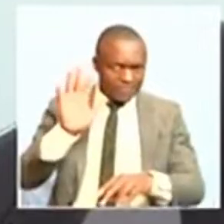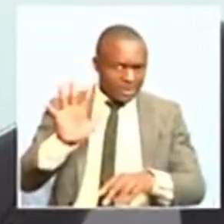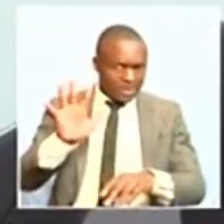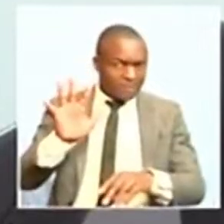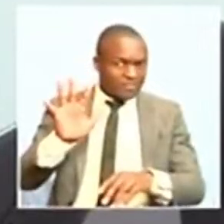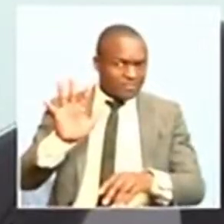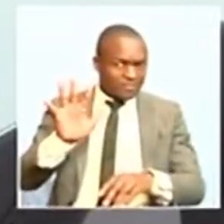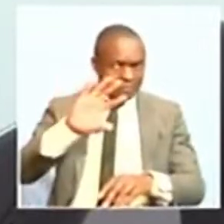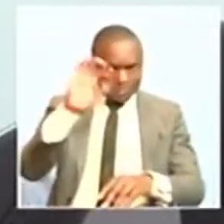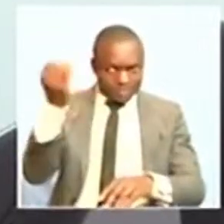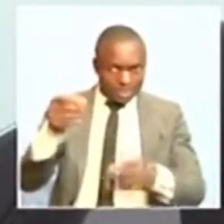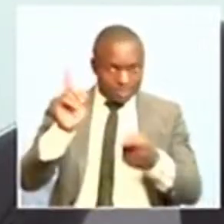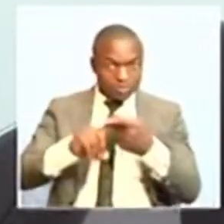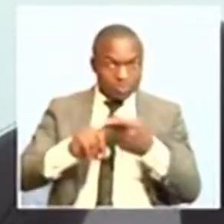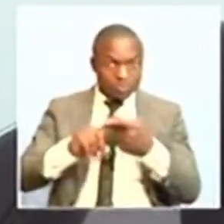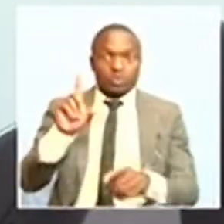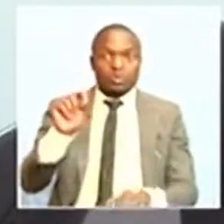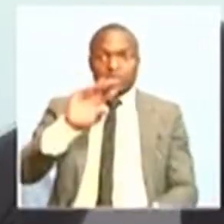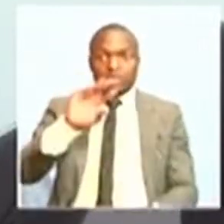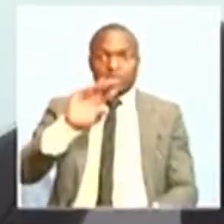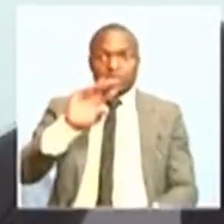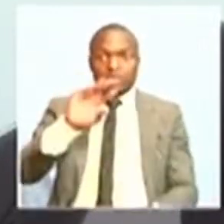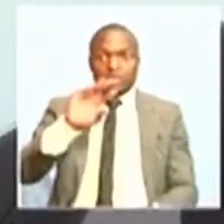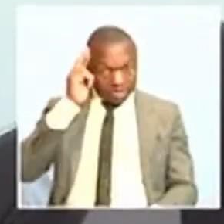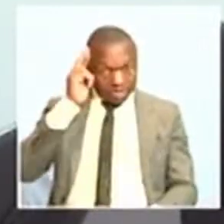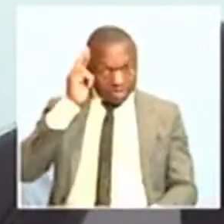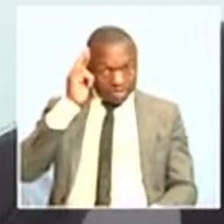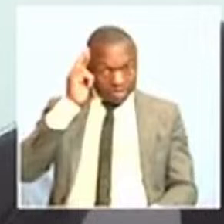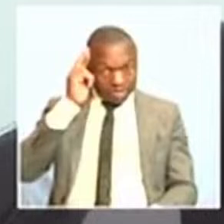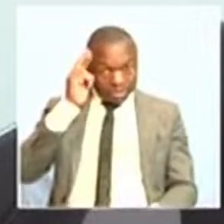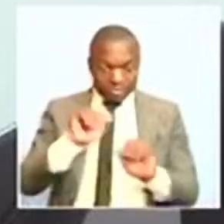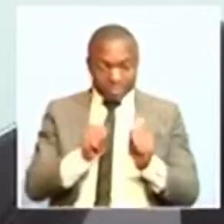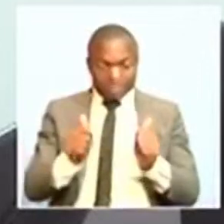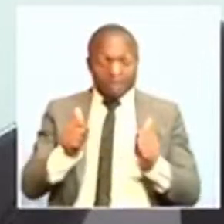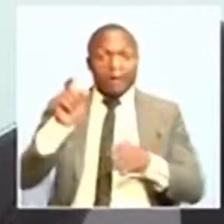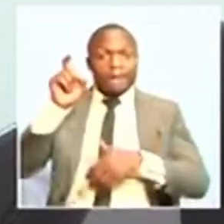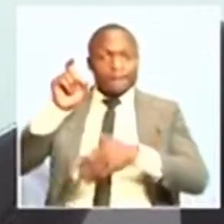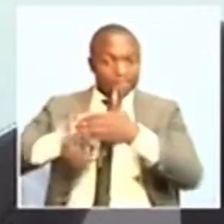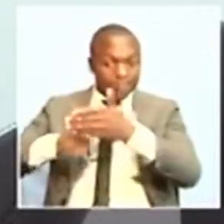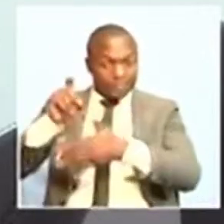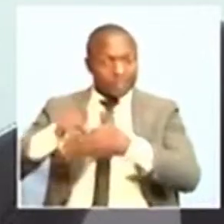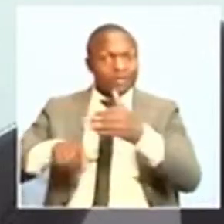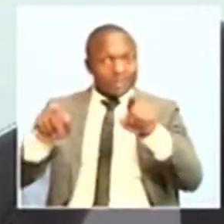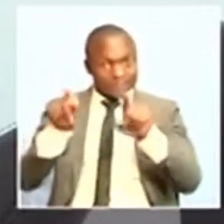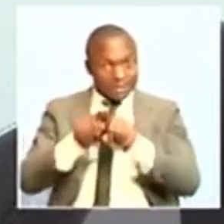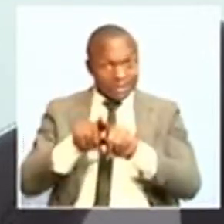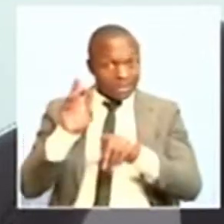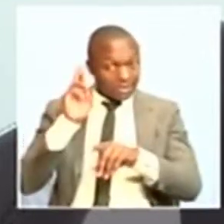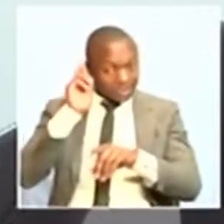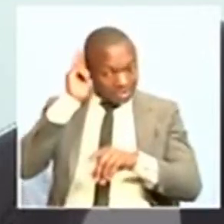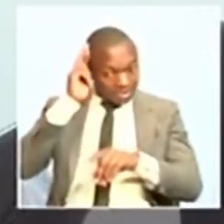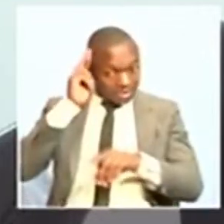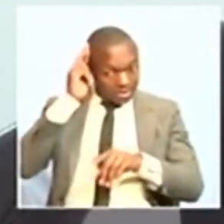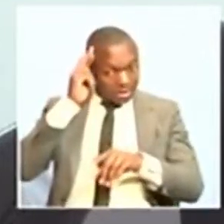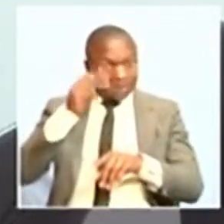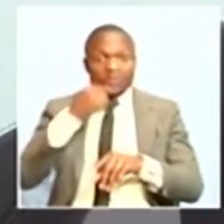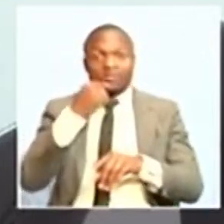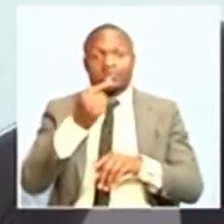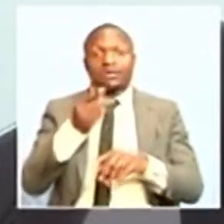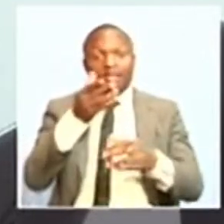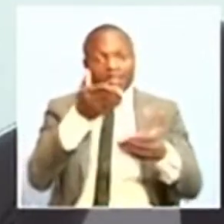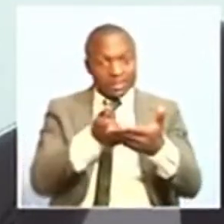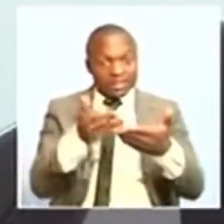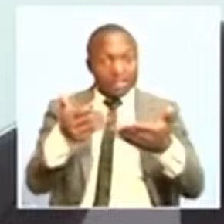20%. The reasoning, Honorable Chair, in terms of the effectiveness of the tax is the same as the reasons that have been stated in the surtax